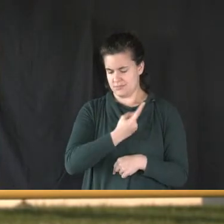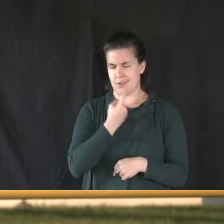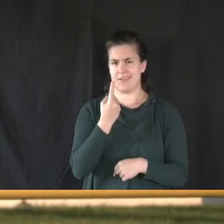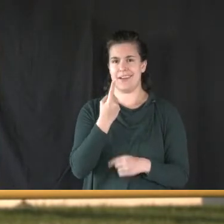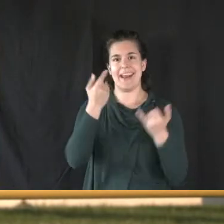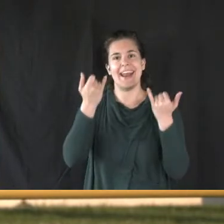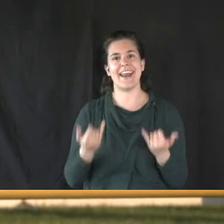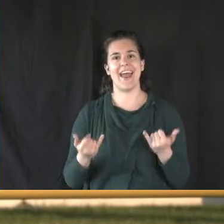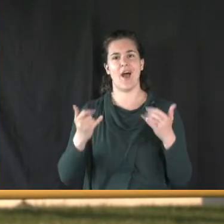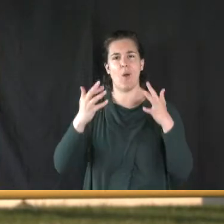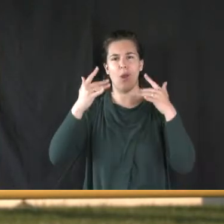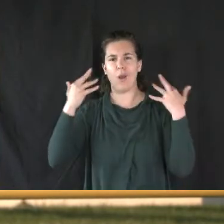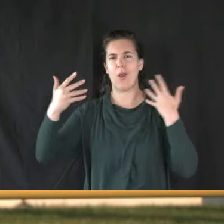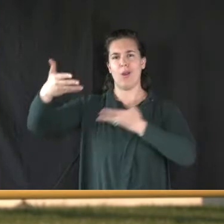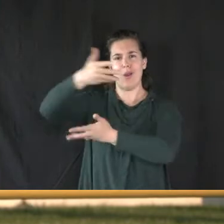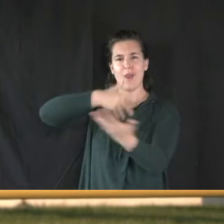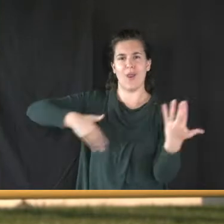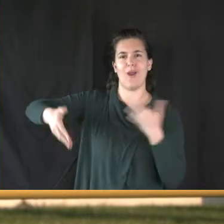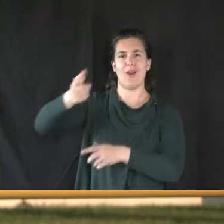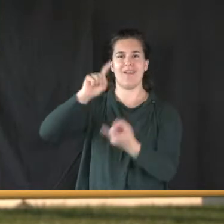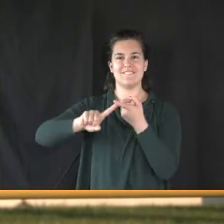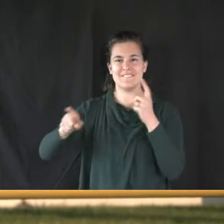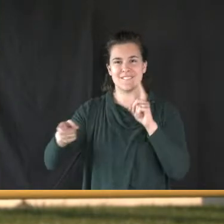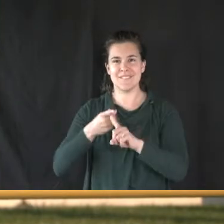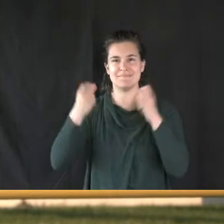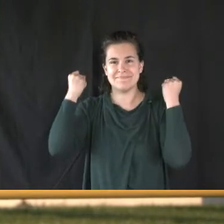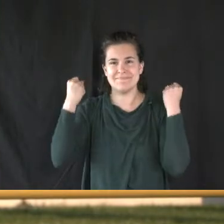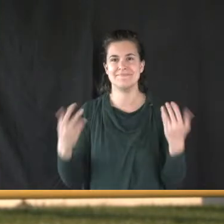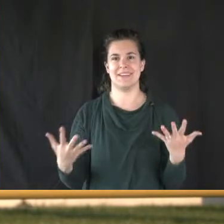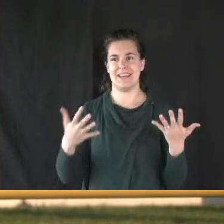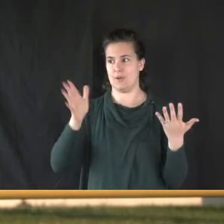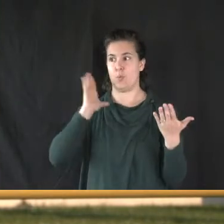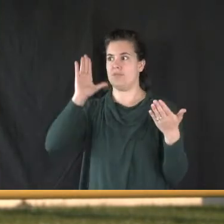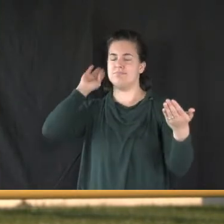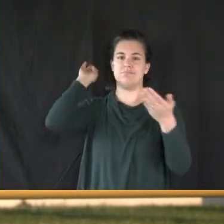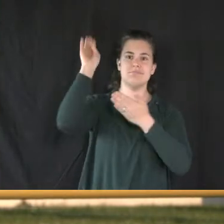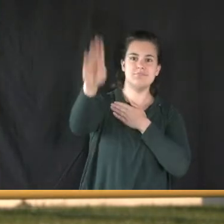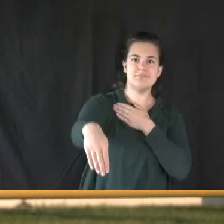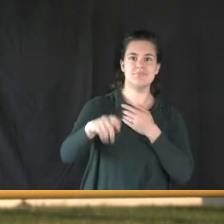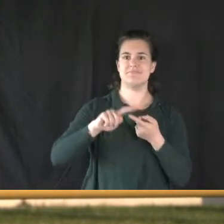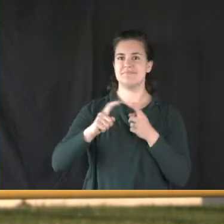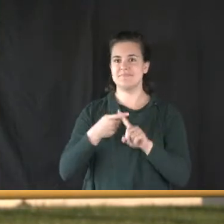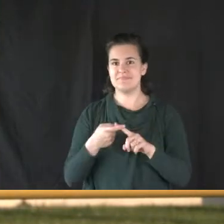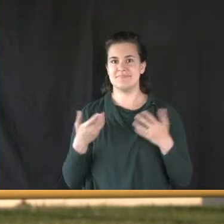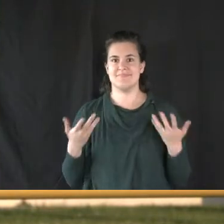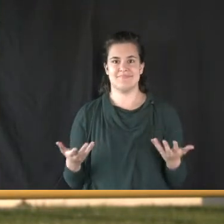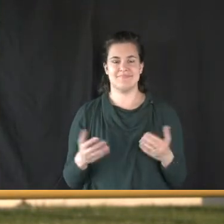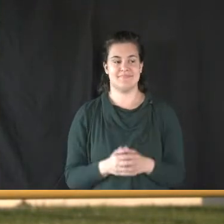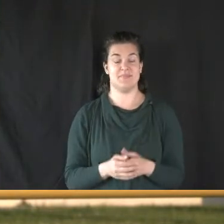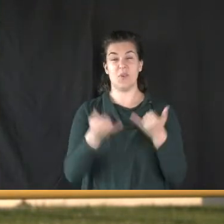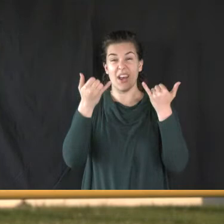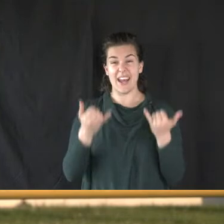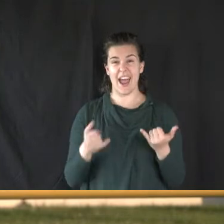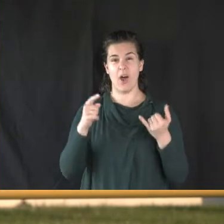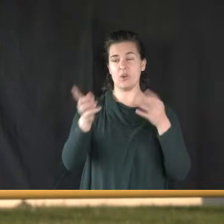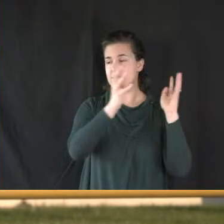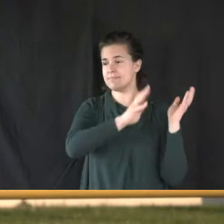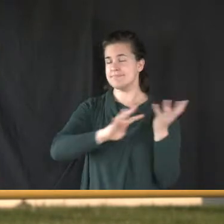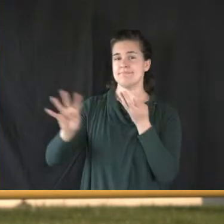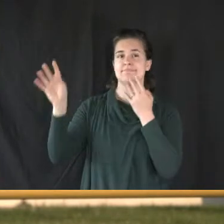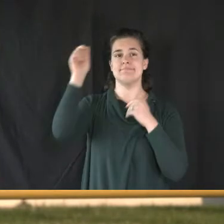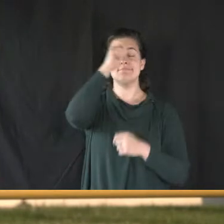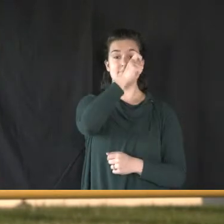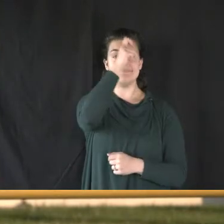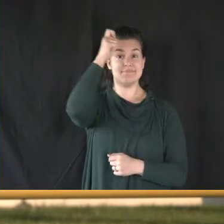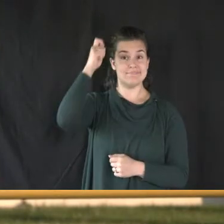making lifelong friends here. As you move forward from this stadium in this moment in your life, I'd like you to keep in